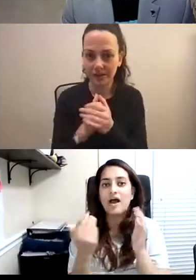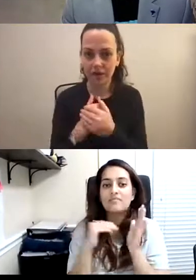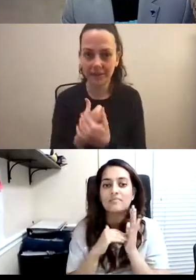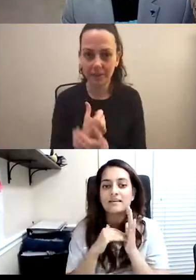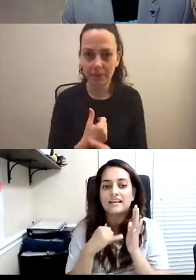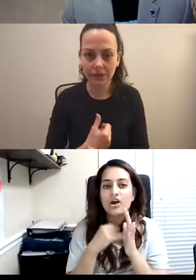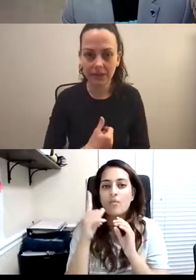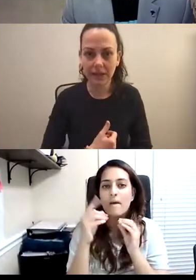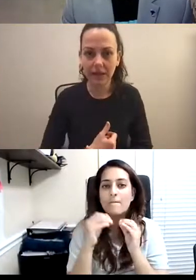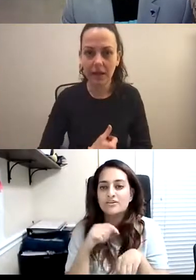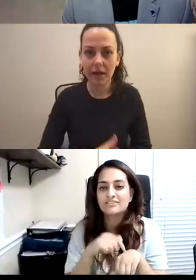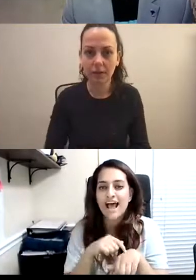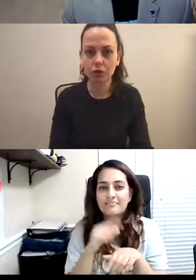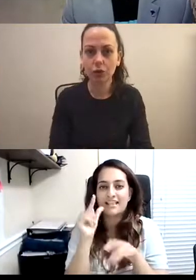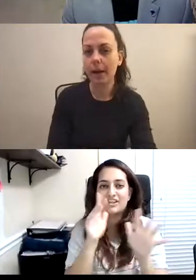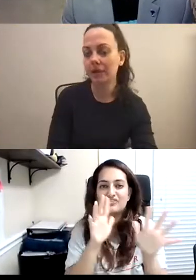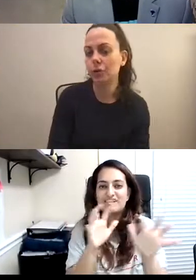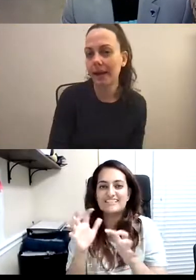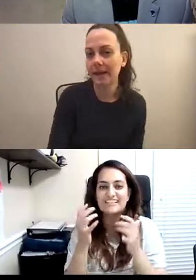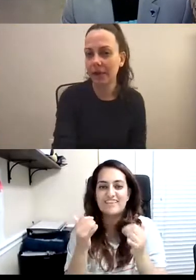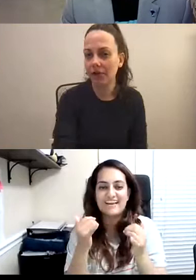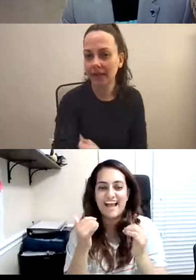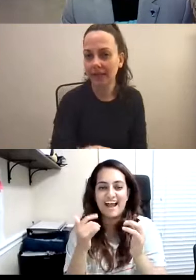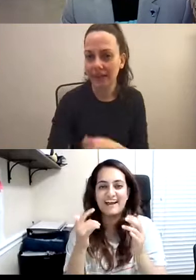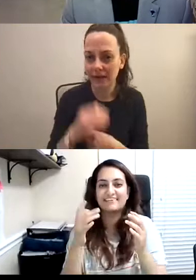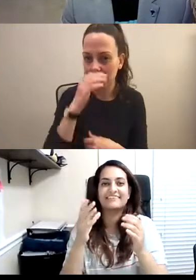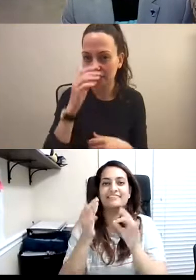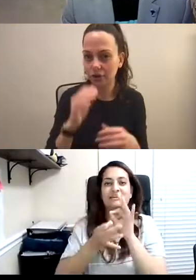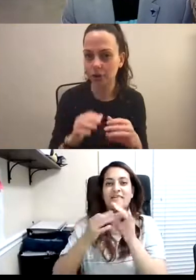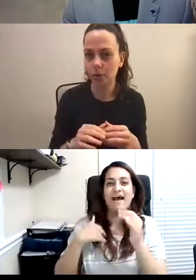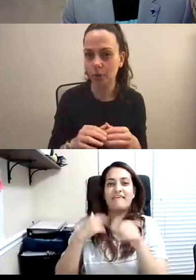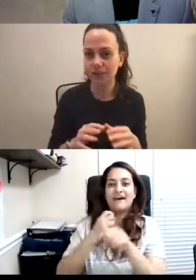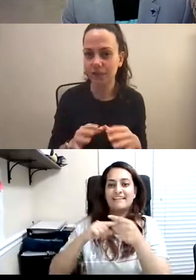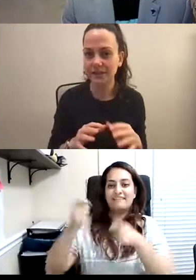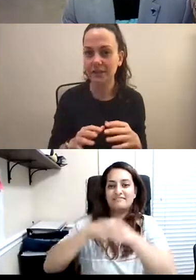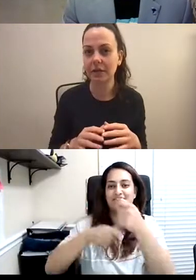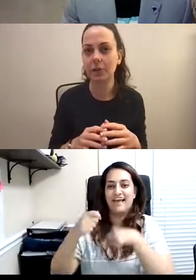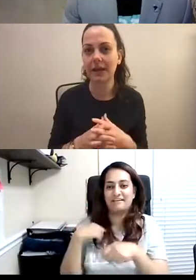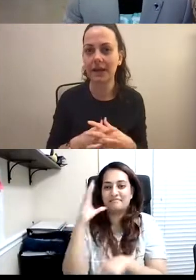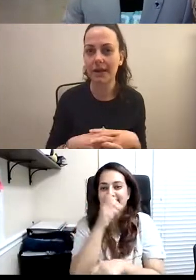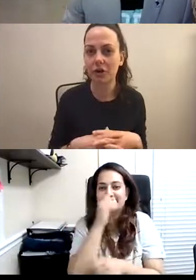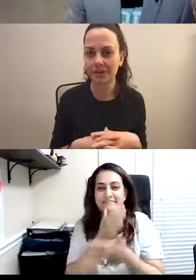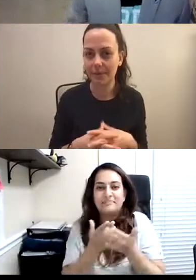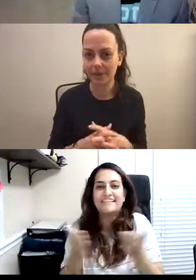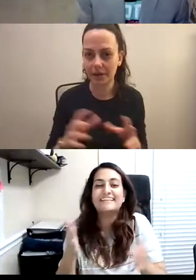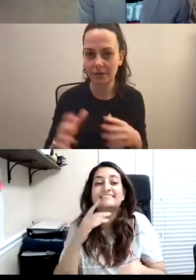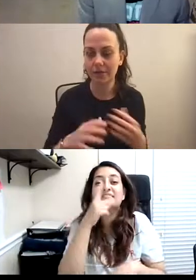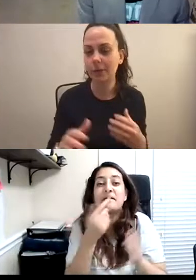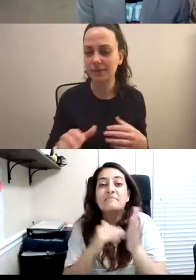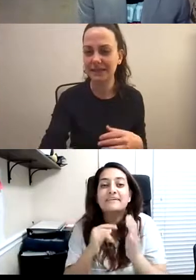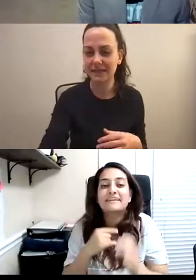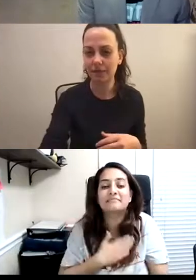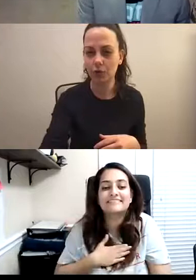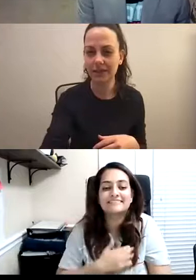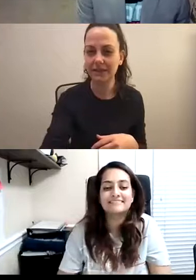Sorry, if you're asking me personally, do you mind clarifying that? The interpreter was freezing a little bit and I had a hard time. I